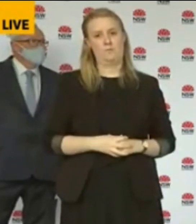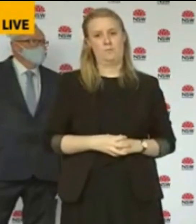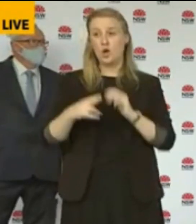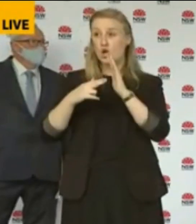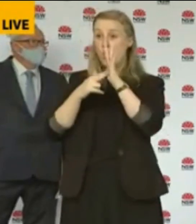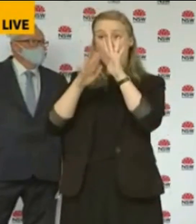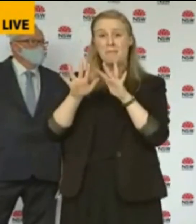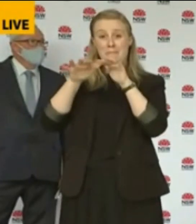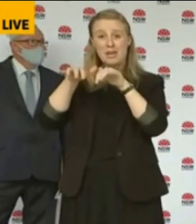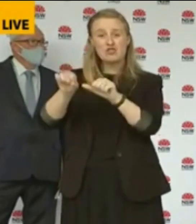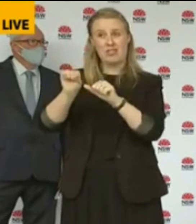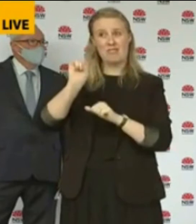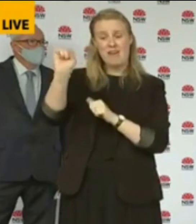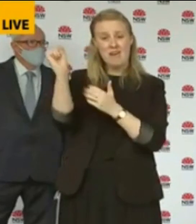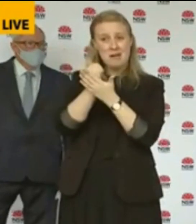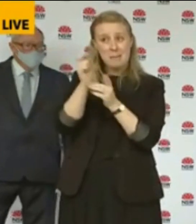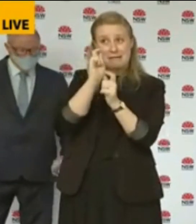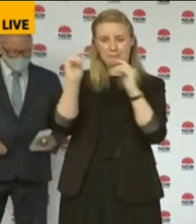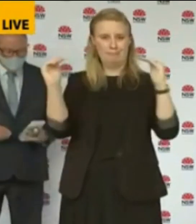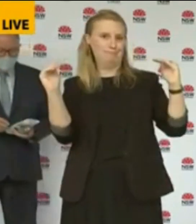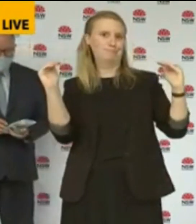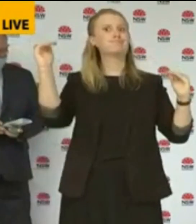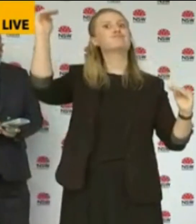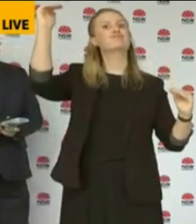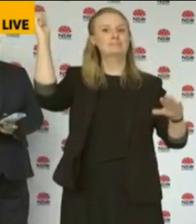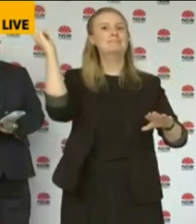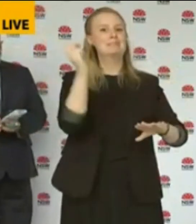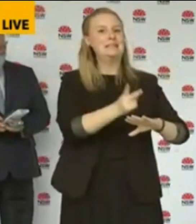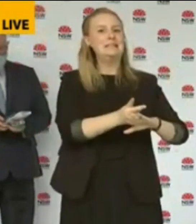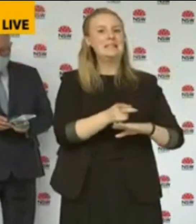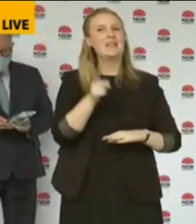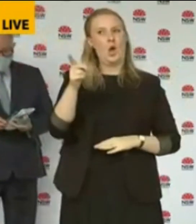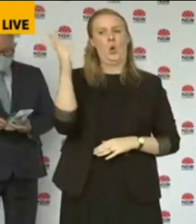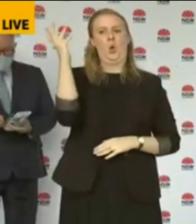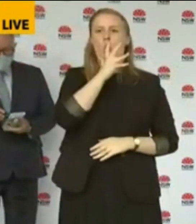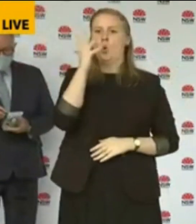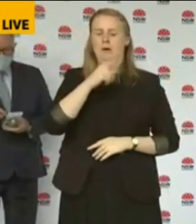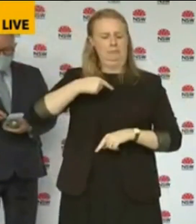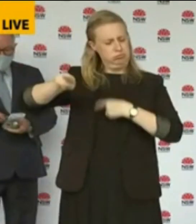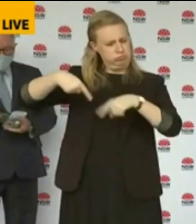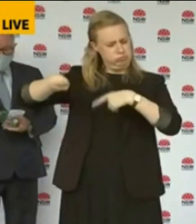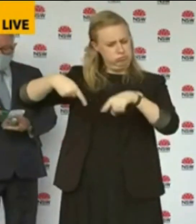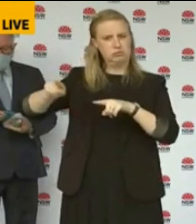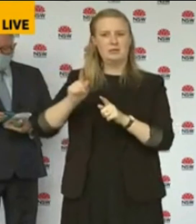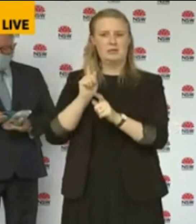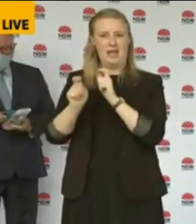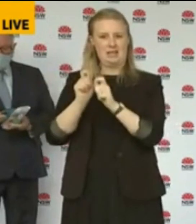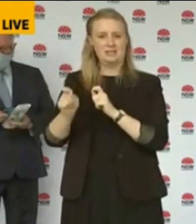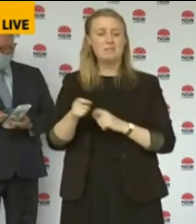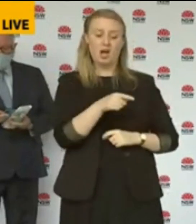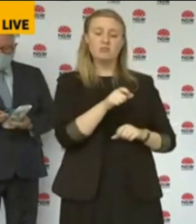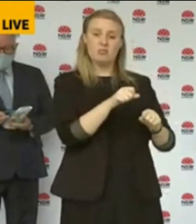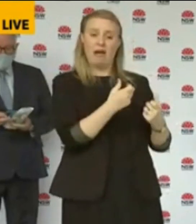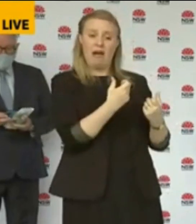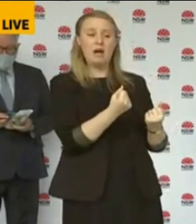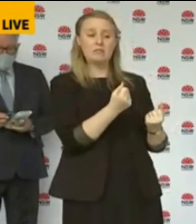of the northern beaches, but I suspect that will be a very high bar to set. But the community has responded. But this is